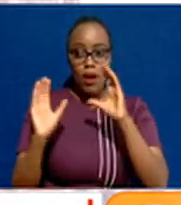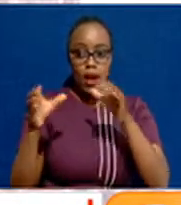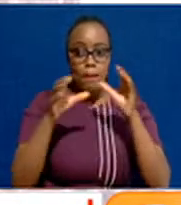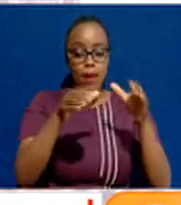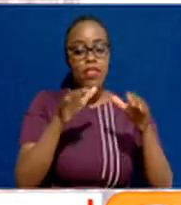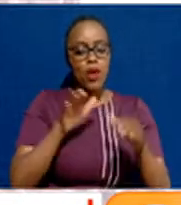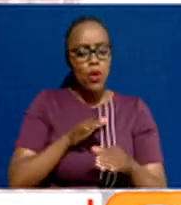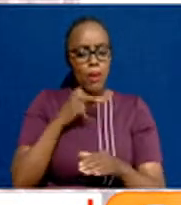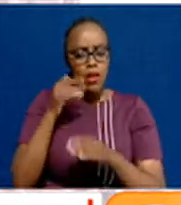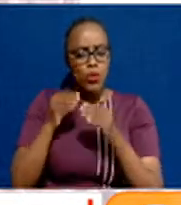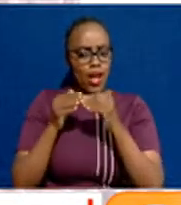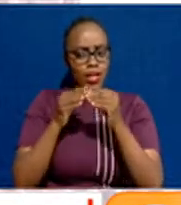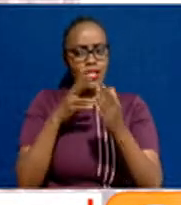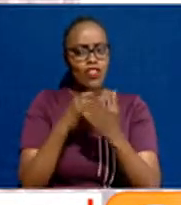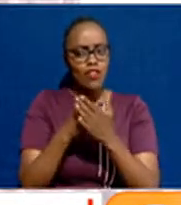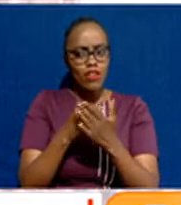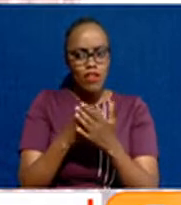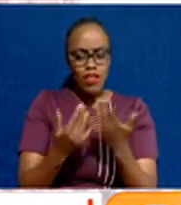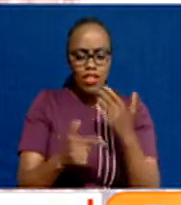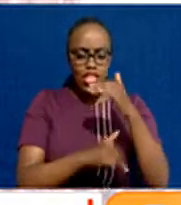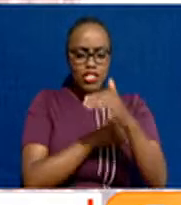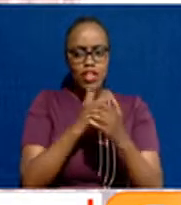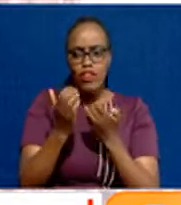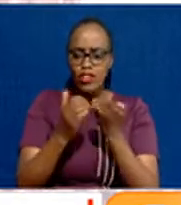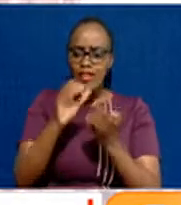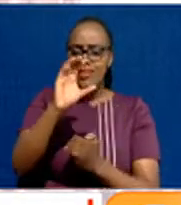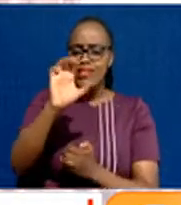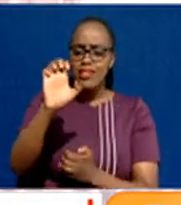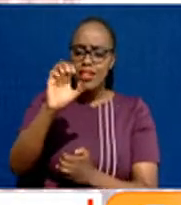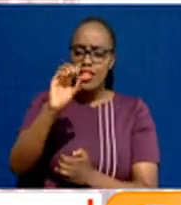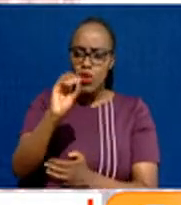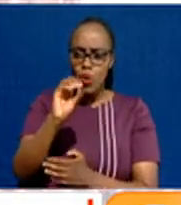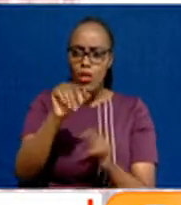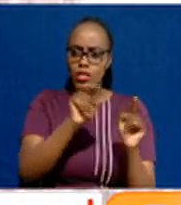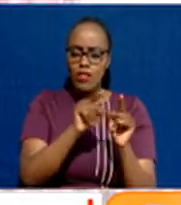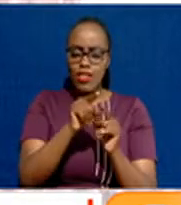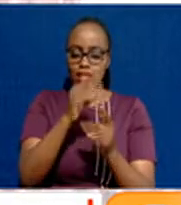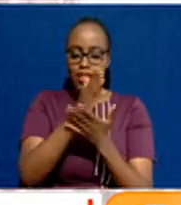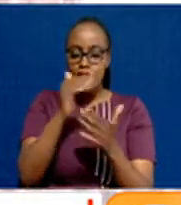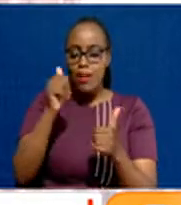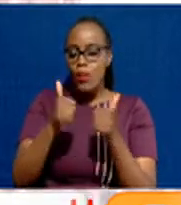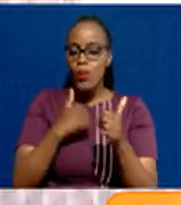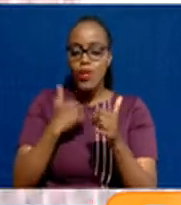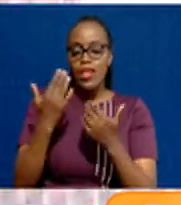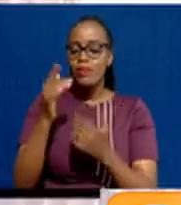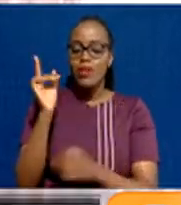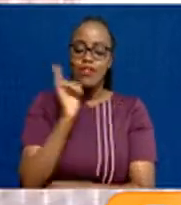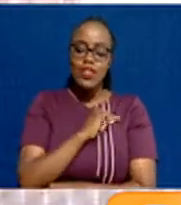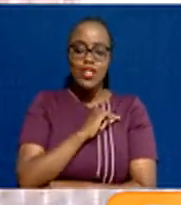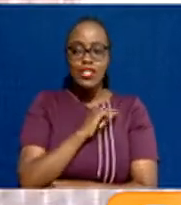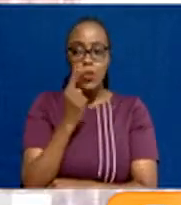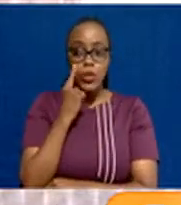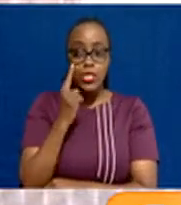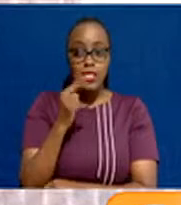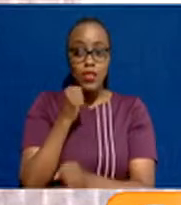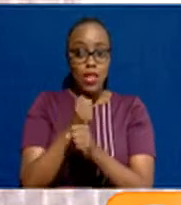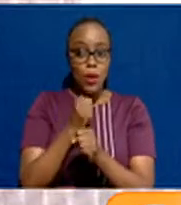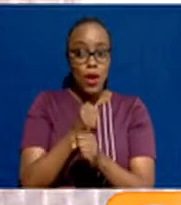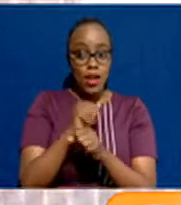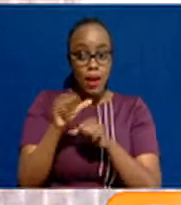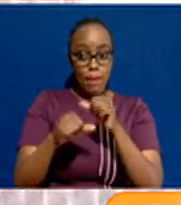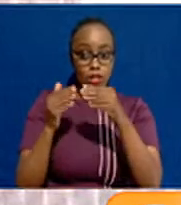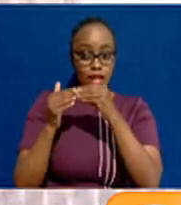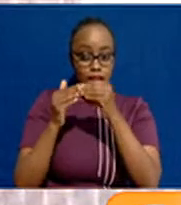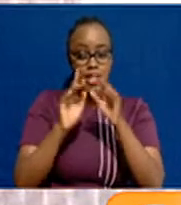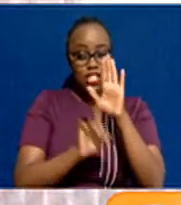ones heading the finance, chief commercial, CEO. So that's a myth that's been busted. Okay. And what we've seen in the work we've been doing around